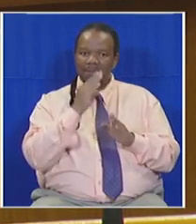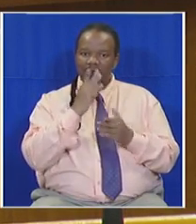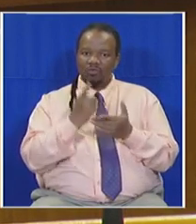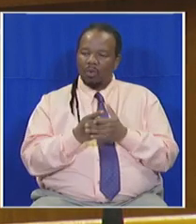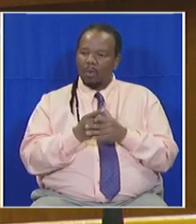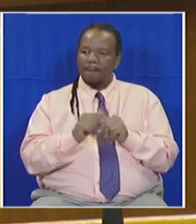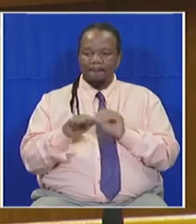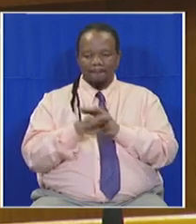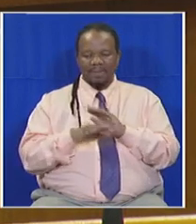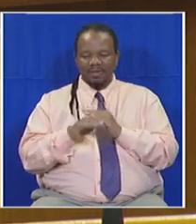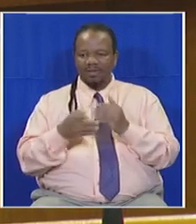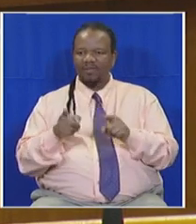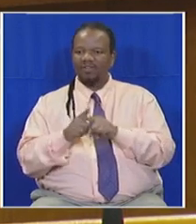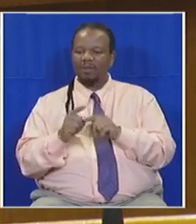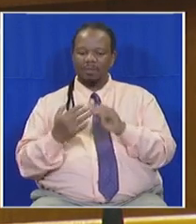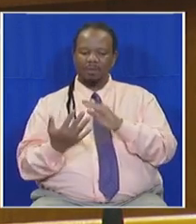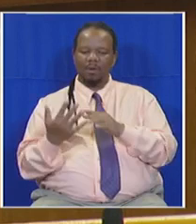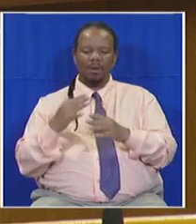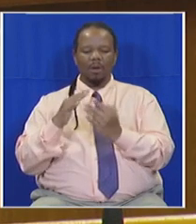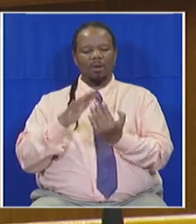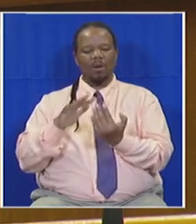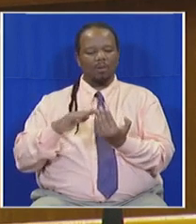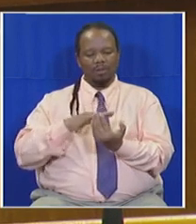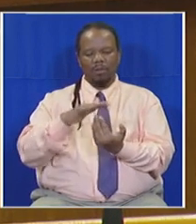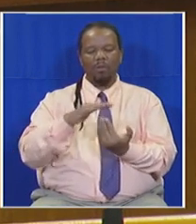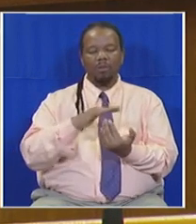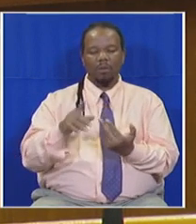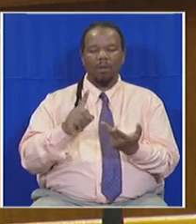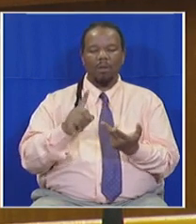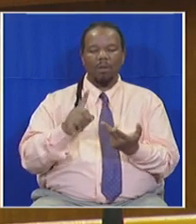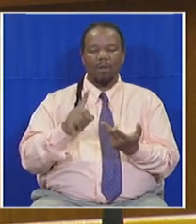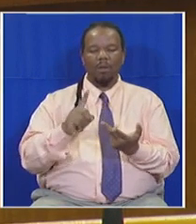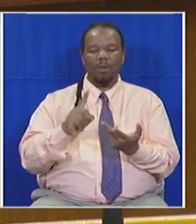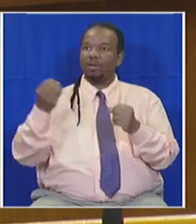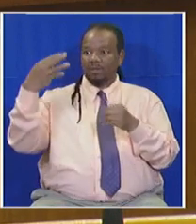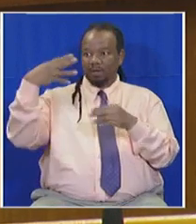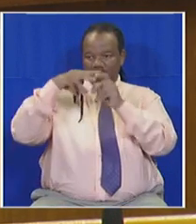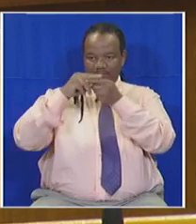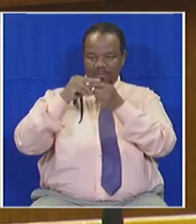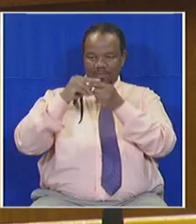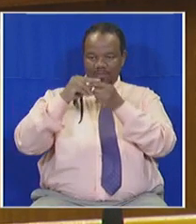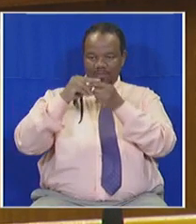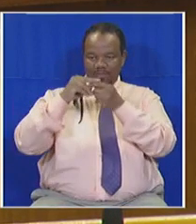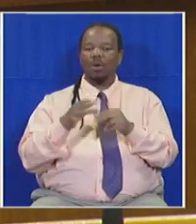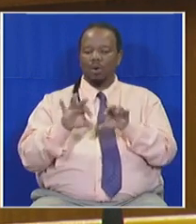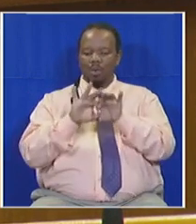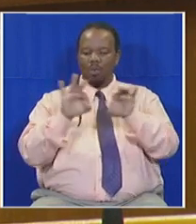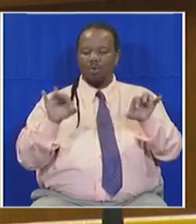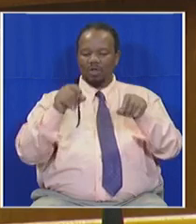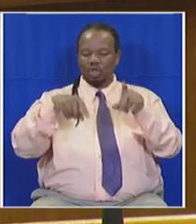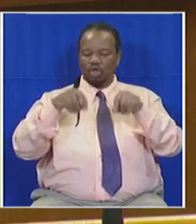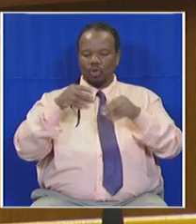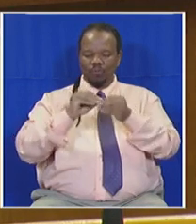such as the cutting of grass, working street lights, and the fixing of water leaks, becomes a cornerstone of our